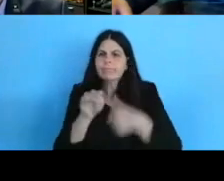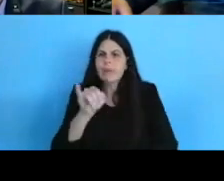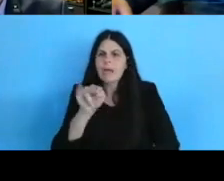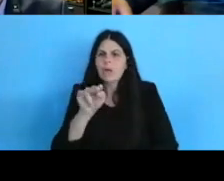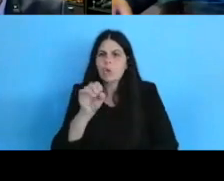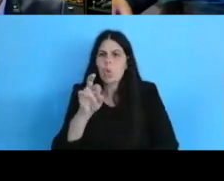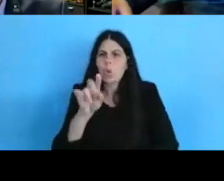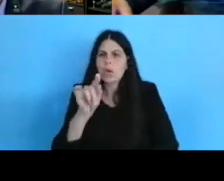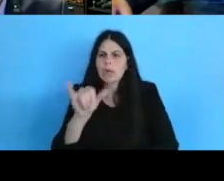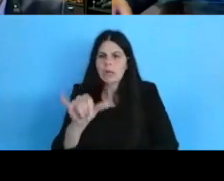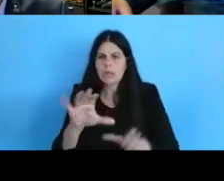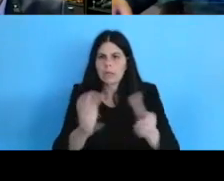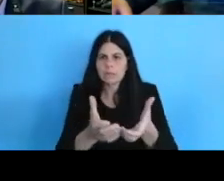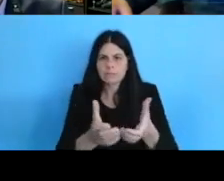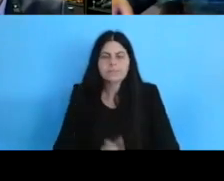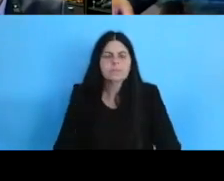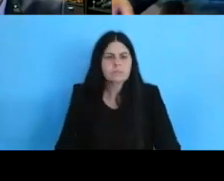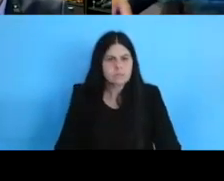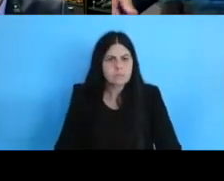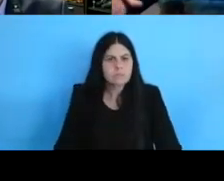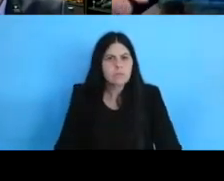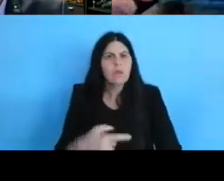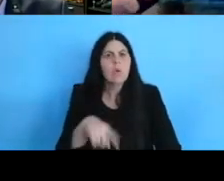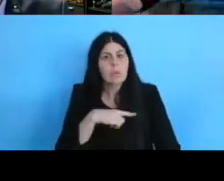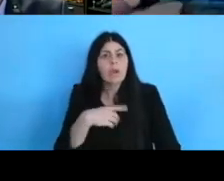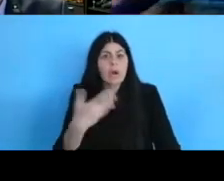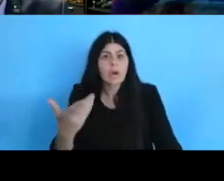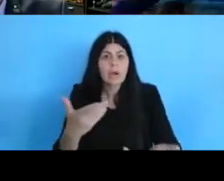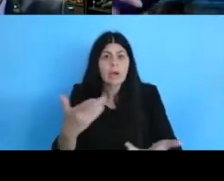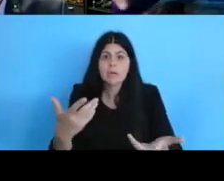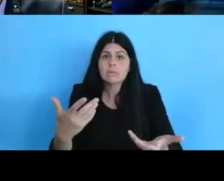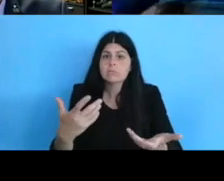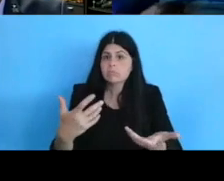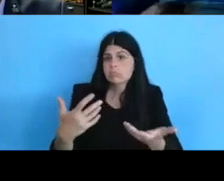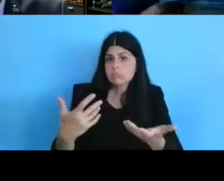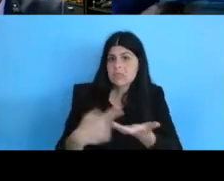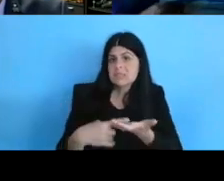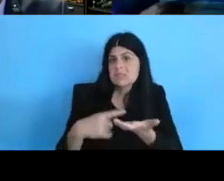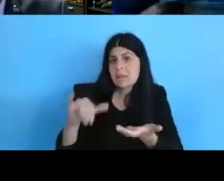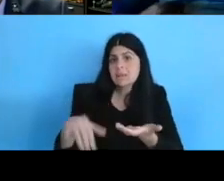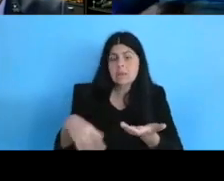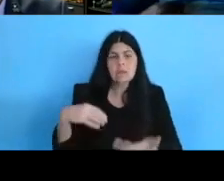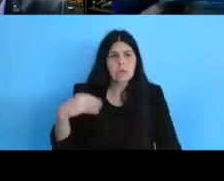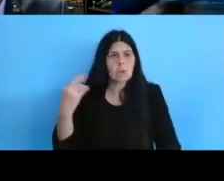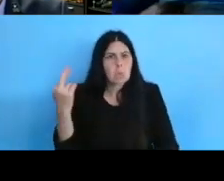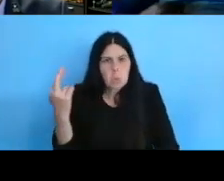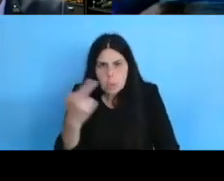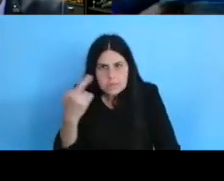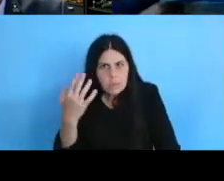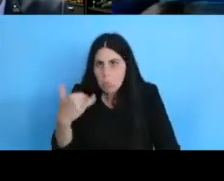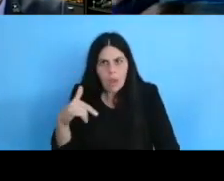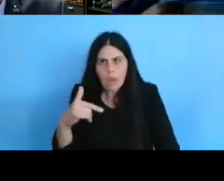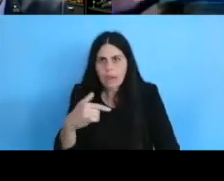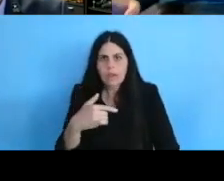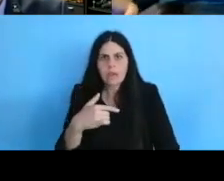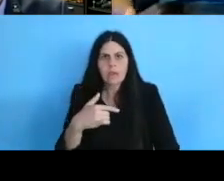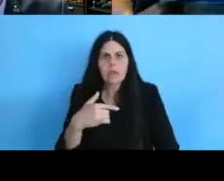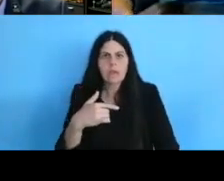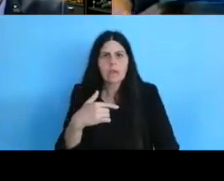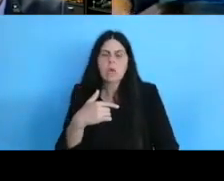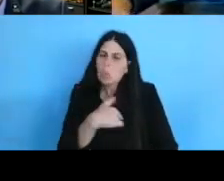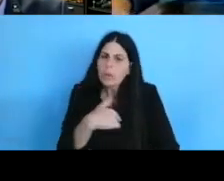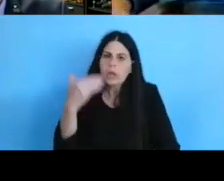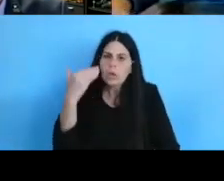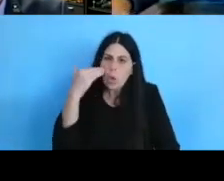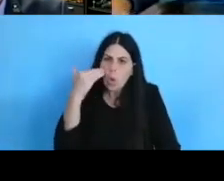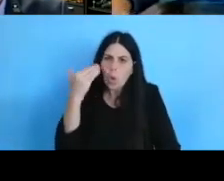We're here to talk about your employment. And why are we doing it? We're doing it because we know that